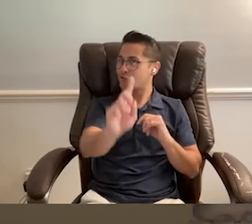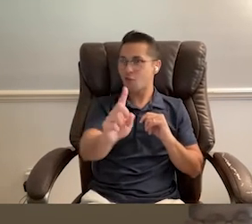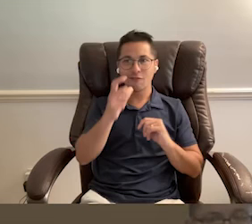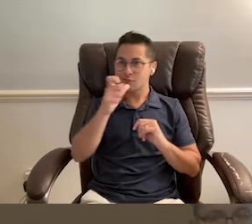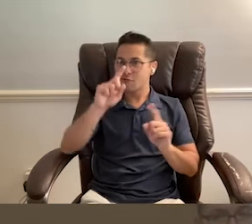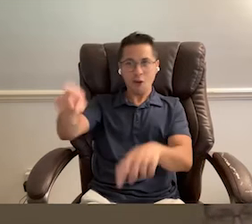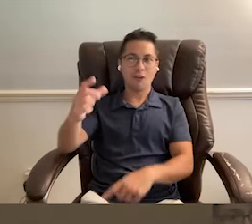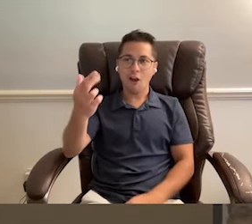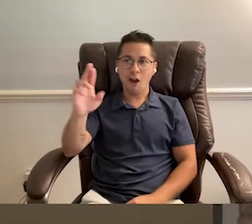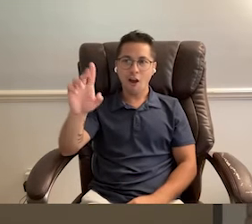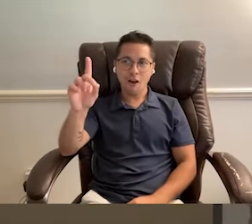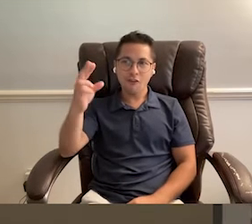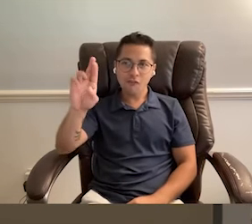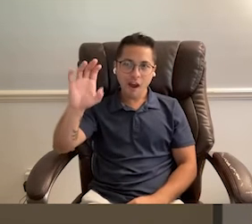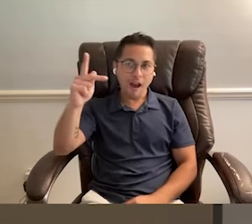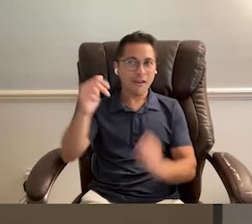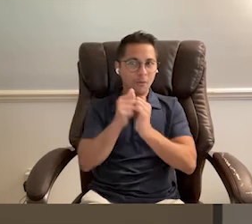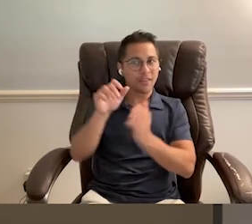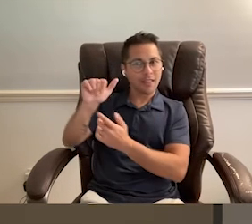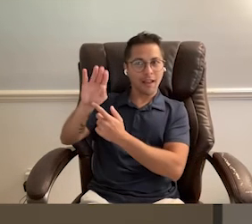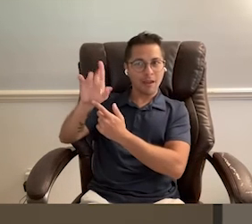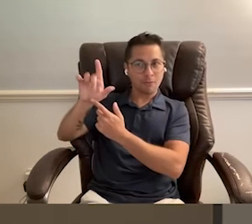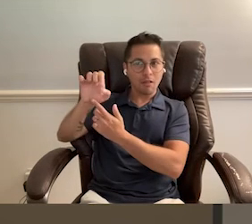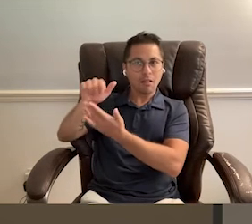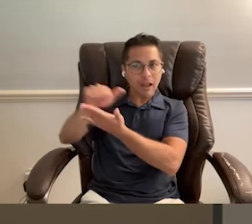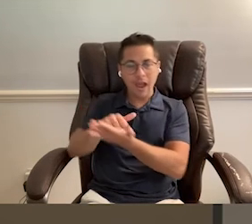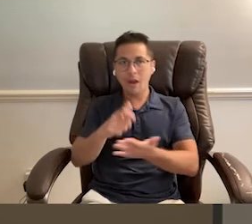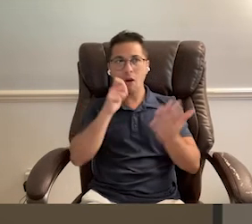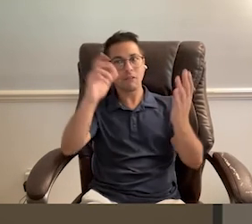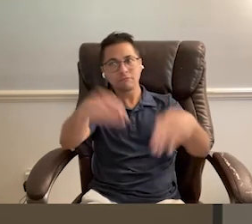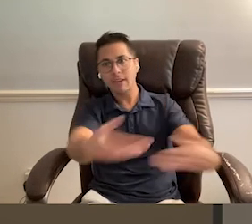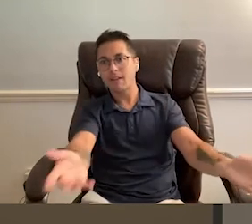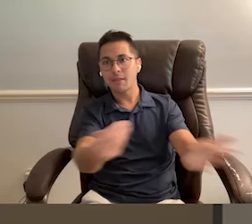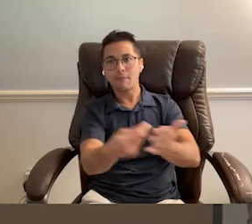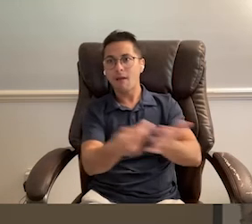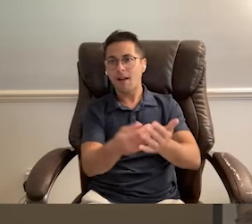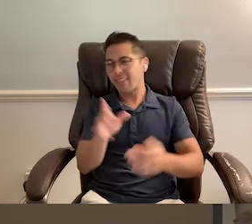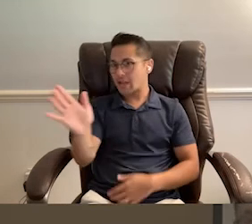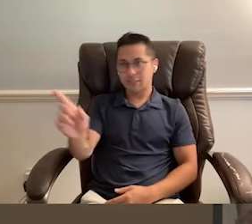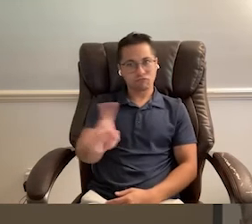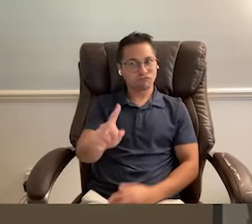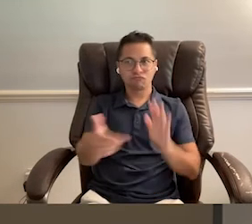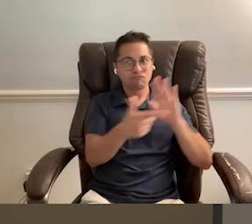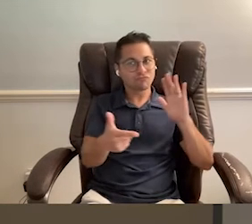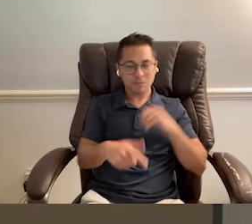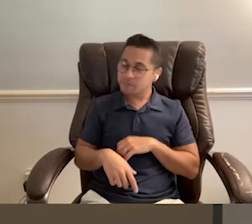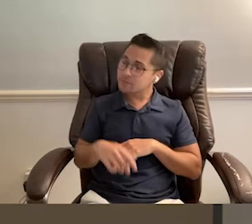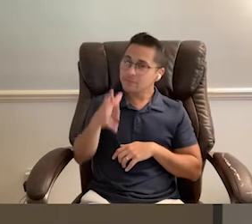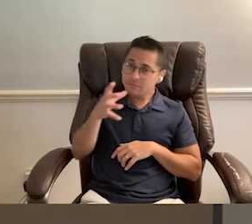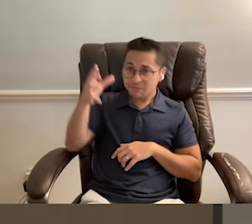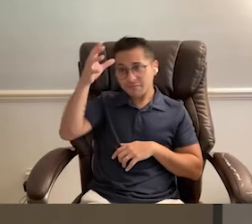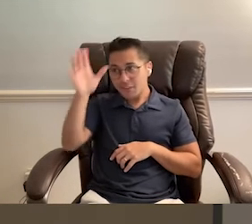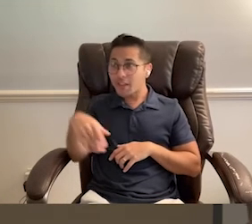account. Giving the funds away, definitely a no-no, right? Mom and dad, you're like, hey, we're going on this cruise,